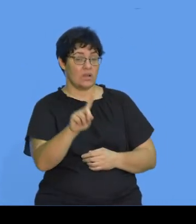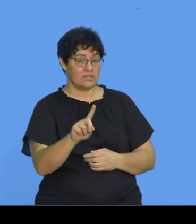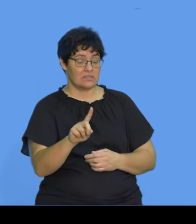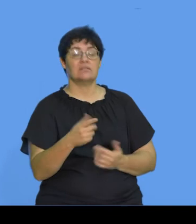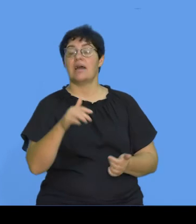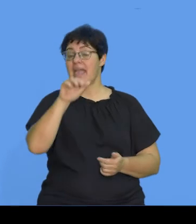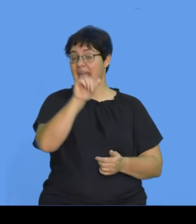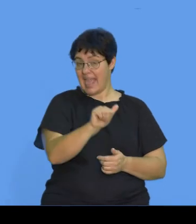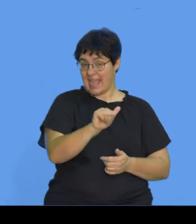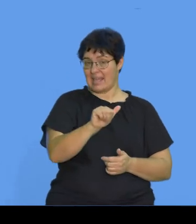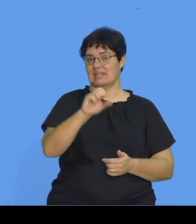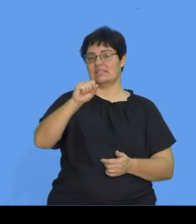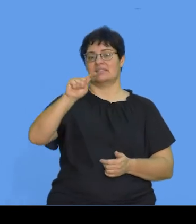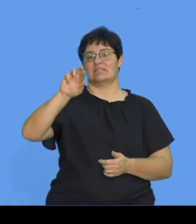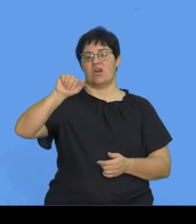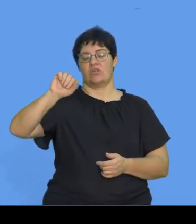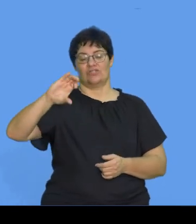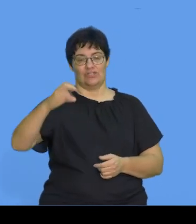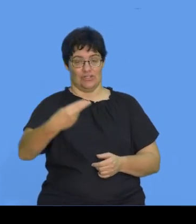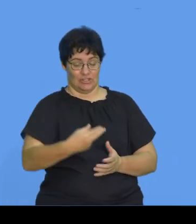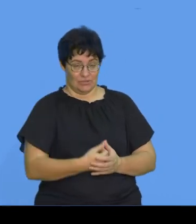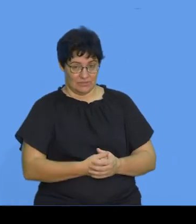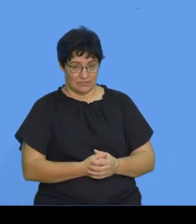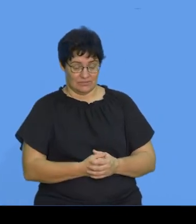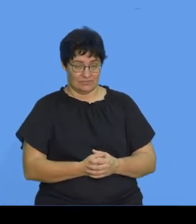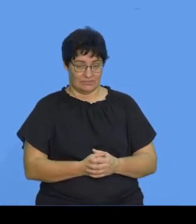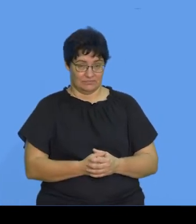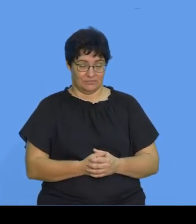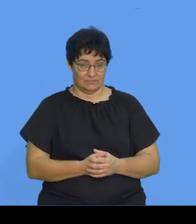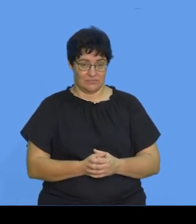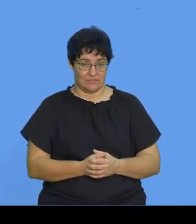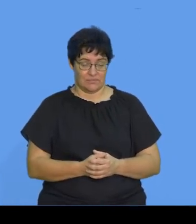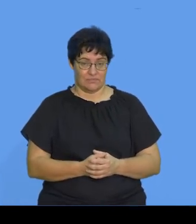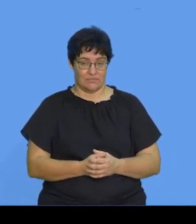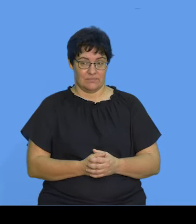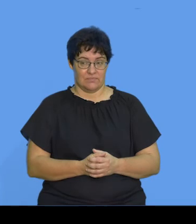for, what would number A be? Starch.